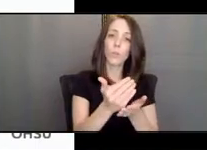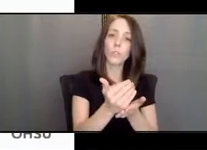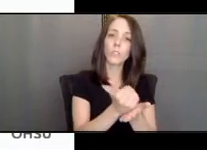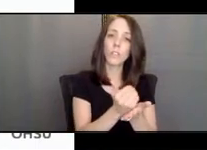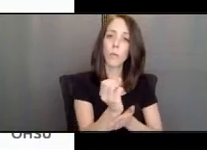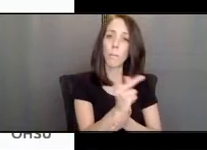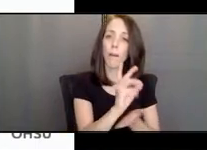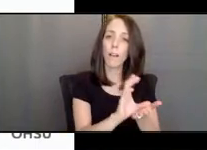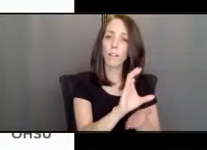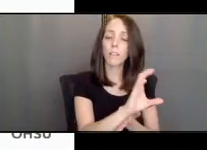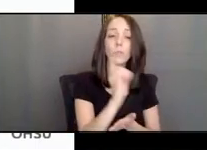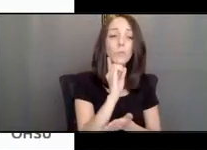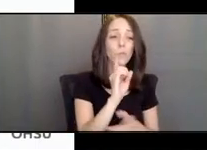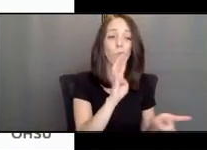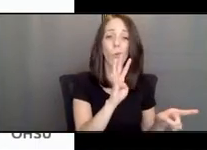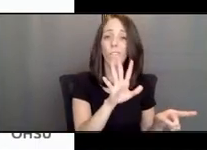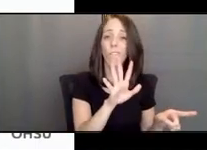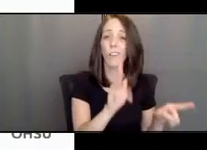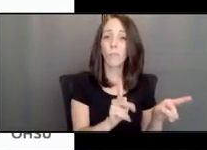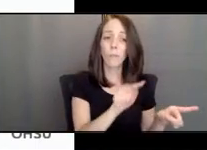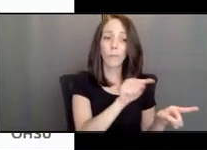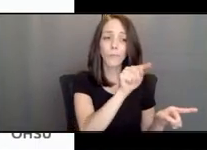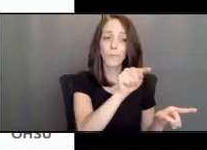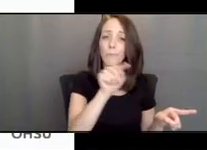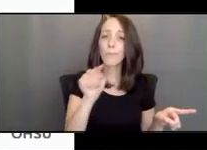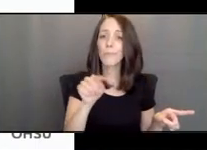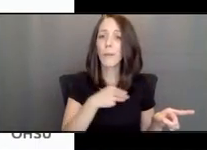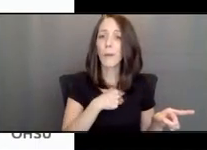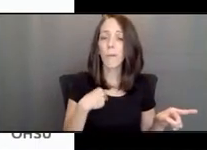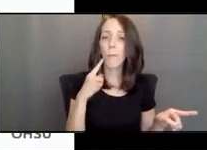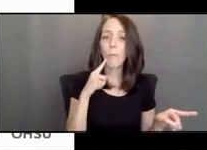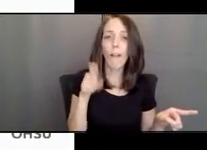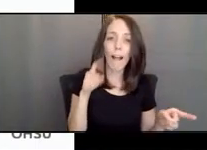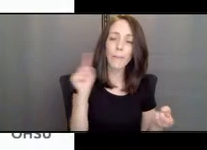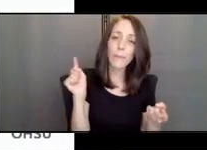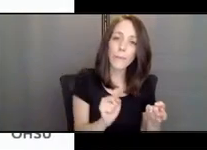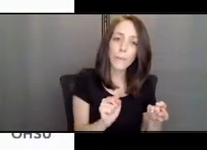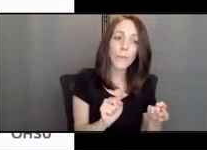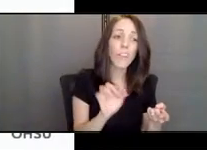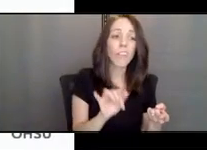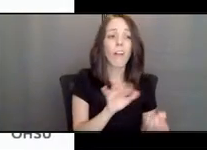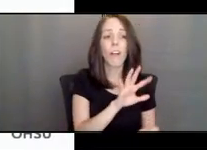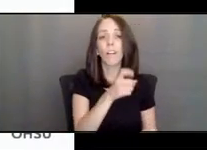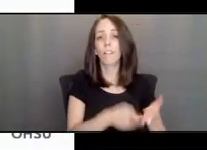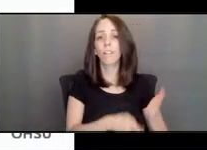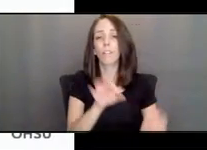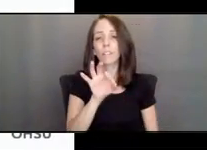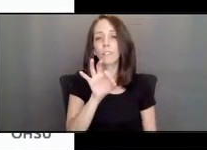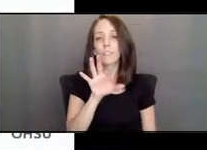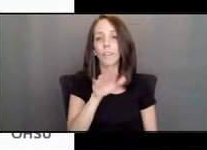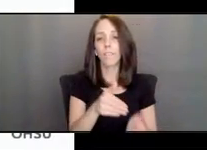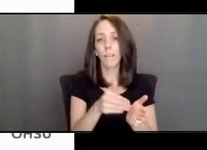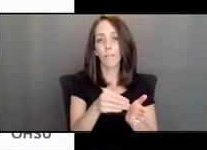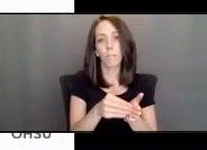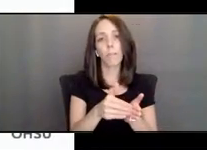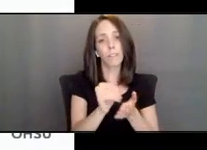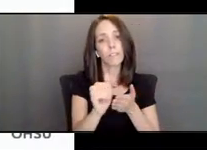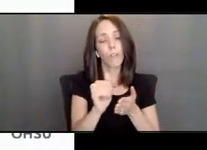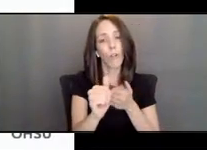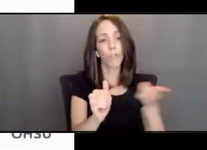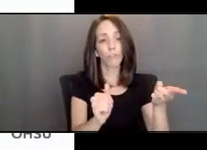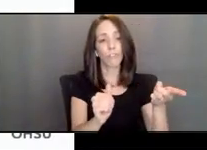45 members who incurred reductions equaled $90 million of costs, while a $5,000 lump sum payment